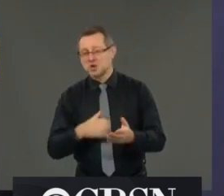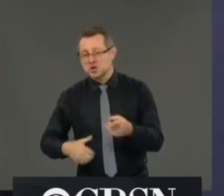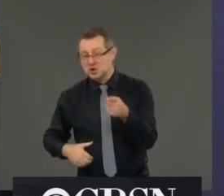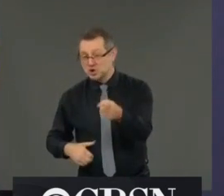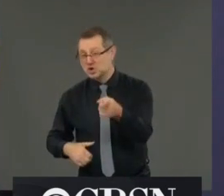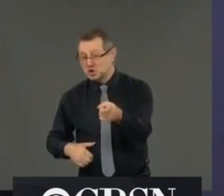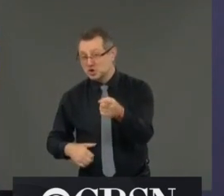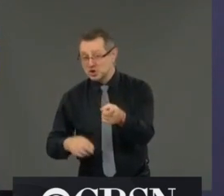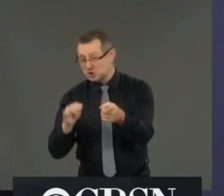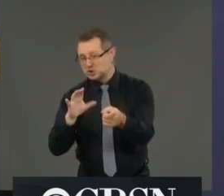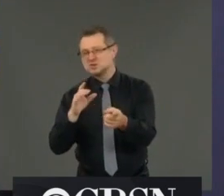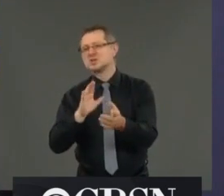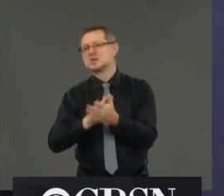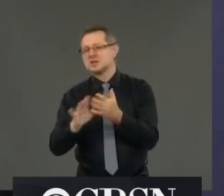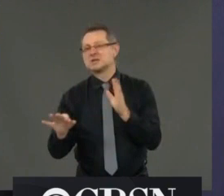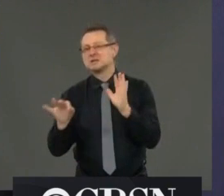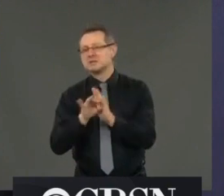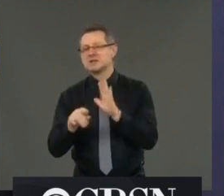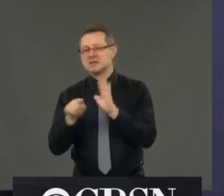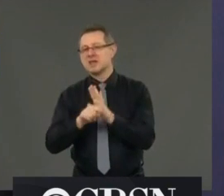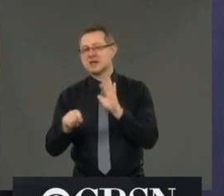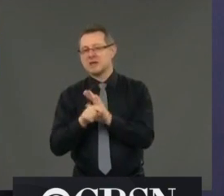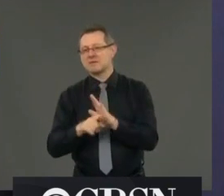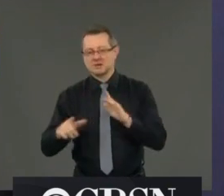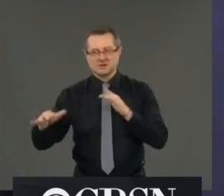lot of negativity in the air now.